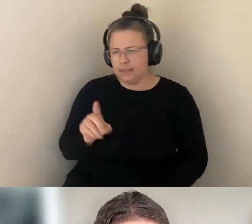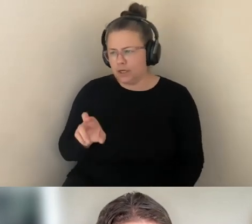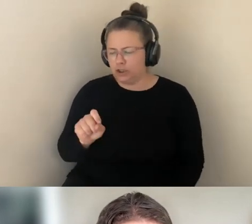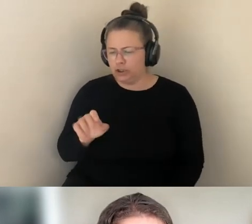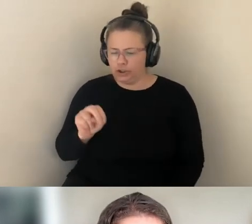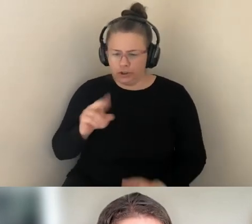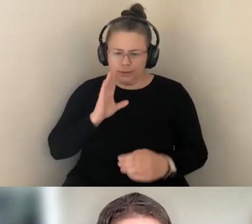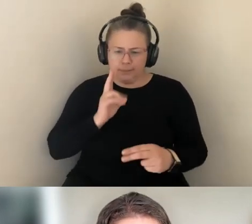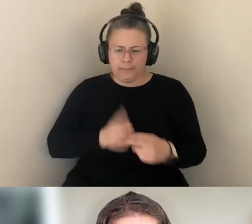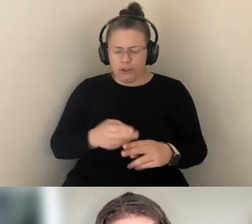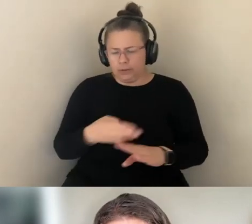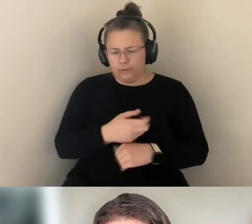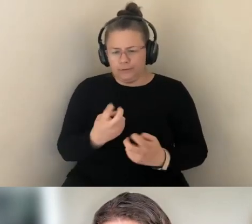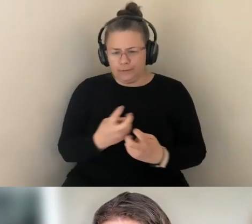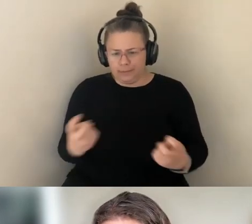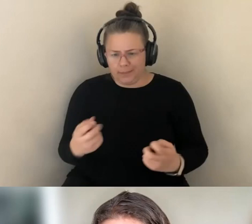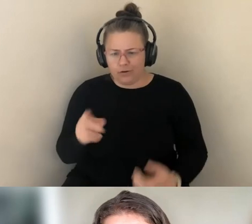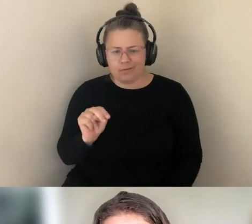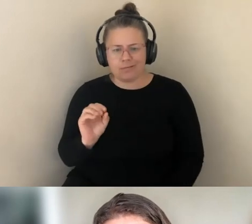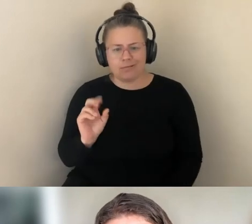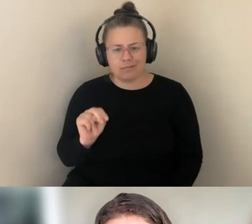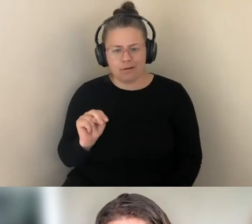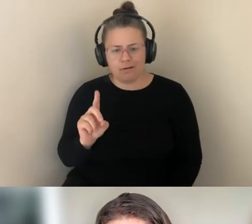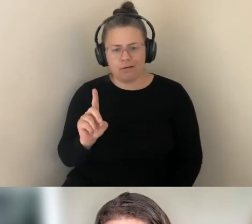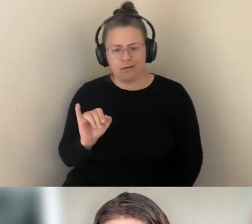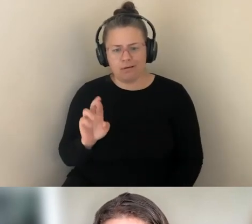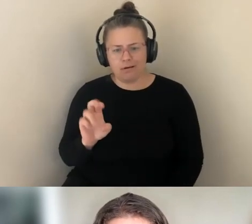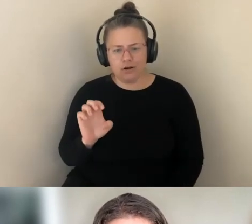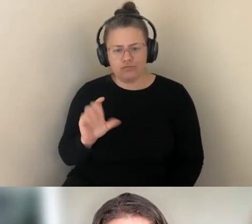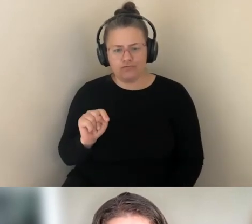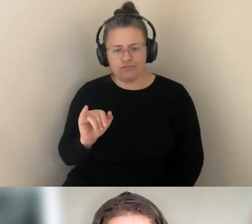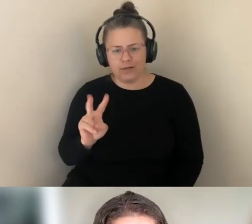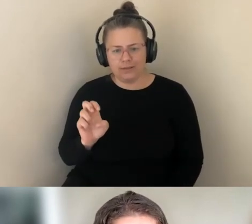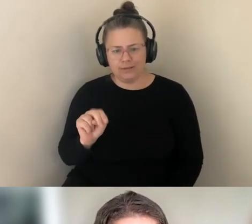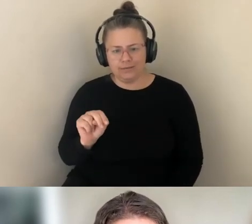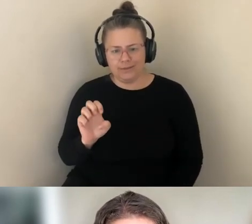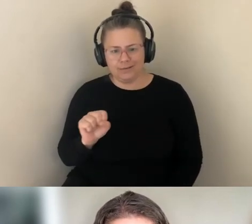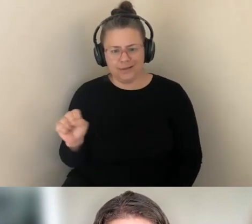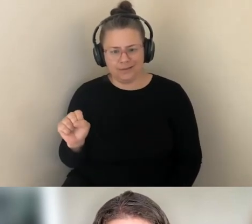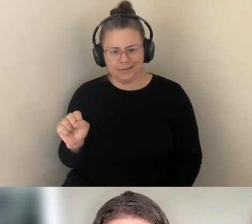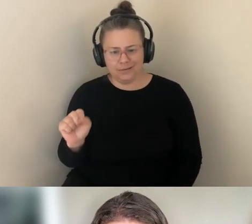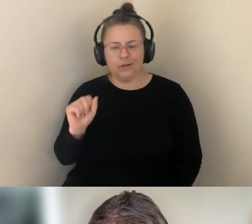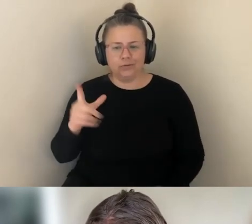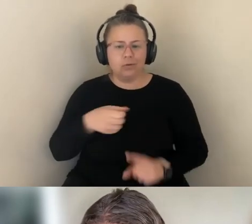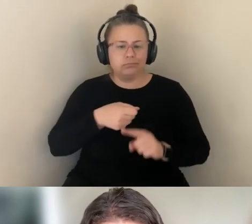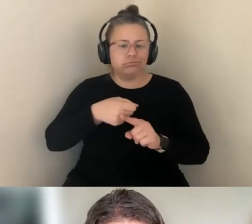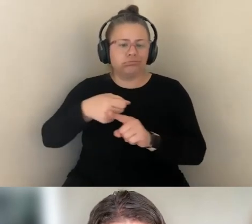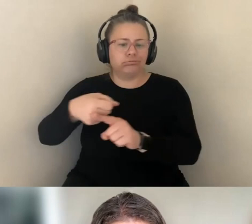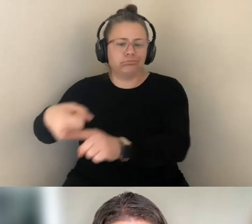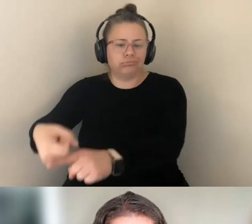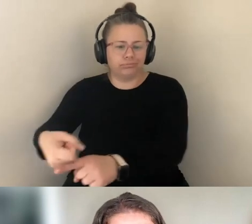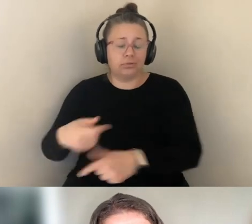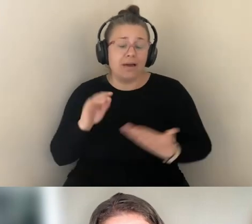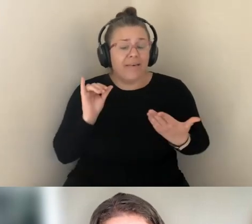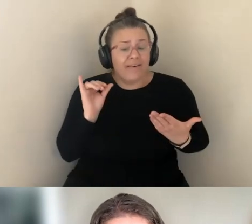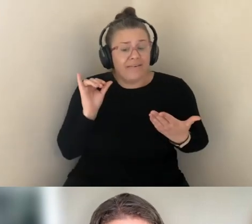early on. And that term, I think, does demonstrate the commitment of the field to wanting to help people make individual level